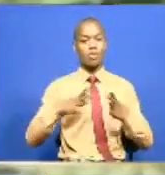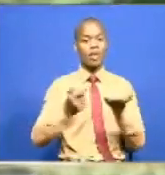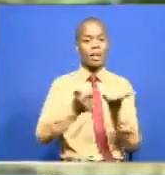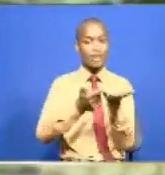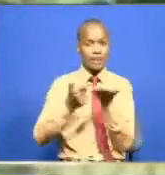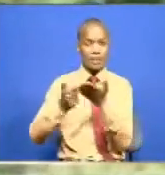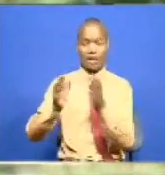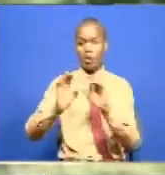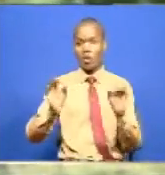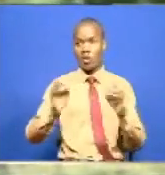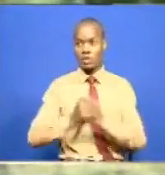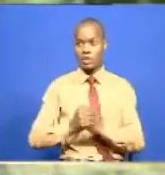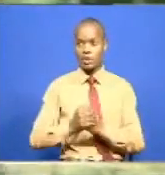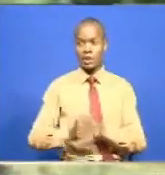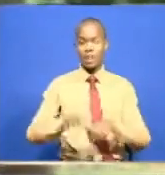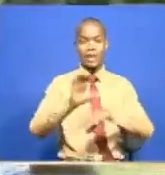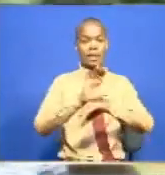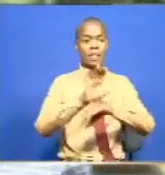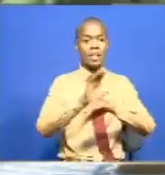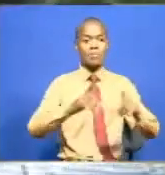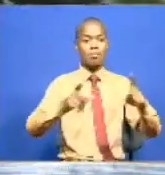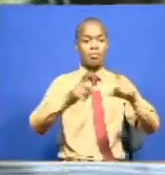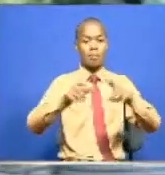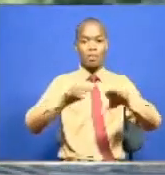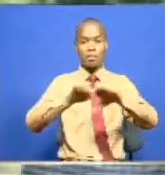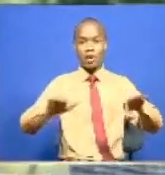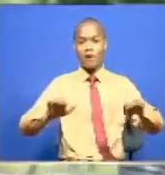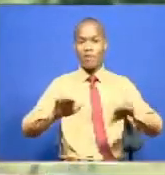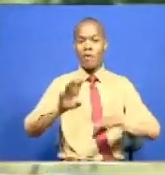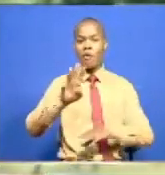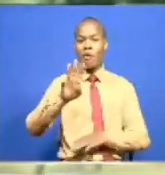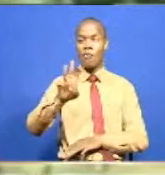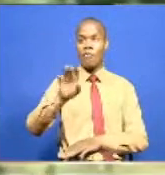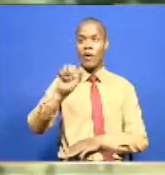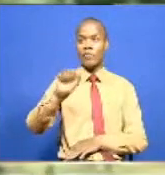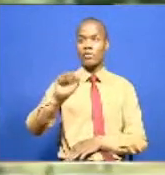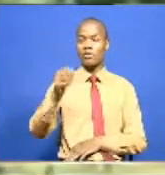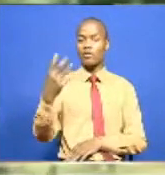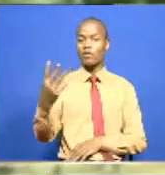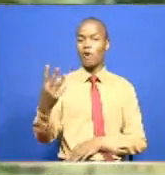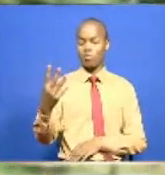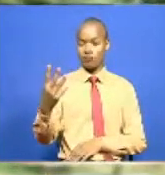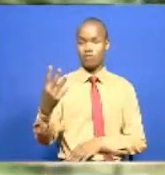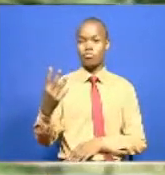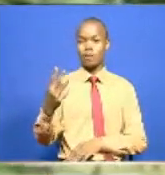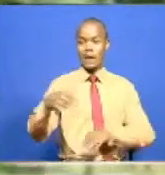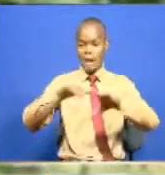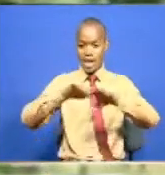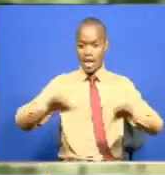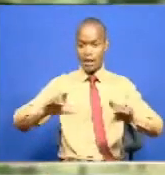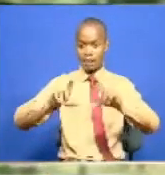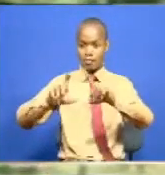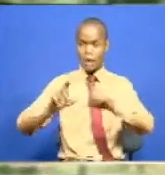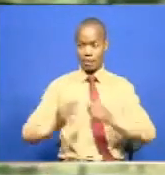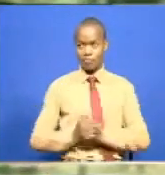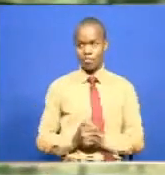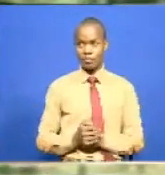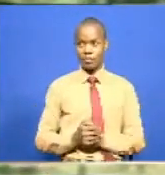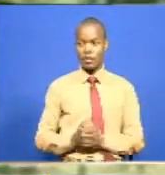Kanisa limetoa title 454 sahi tunavyoongea. Na katika subdivision